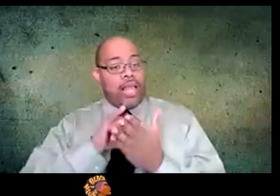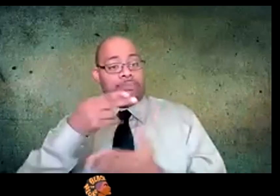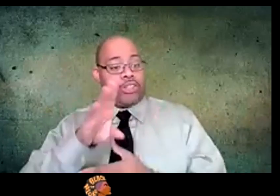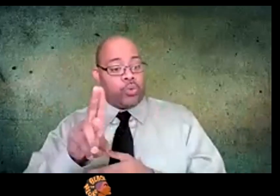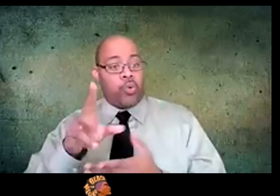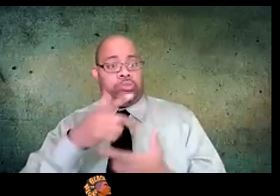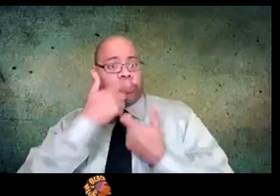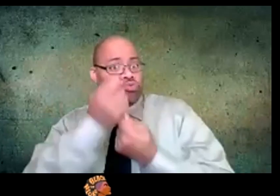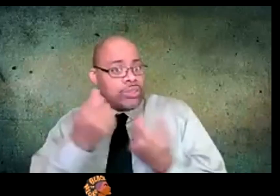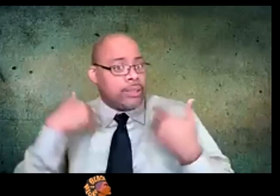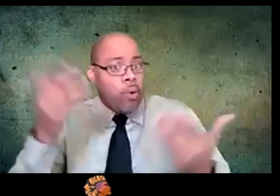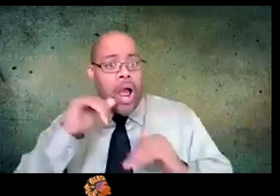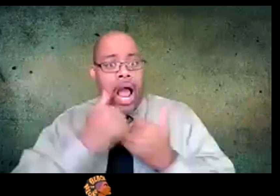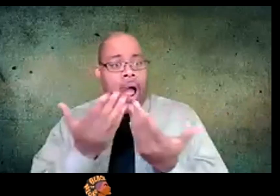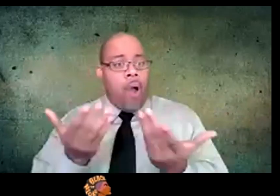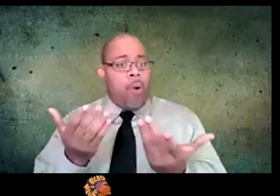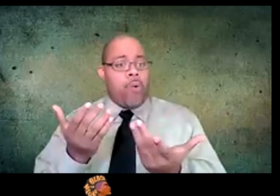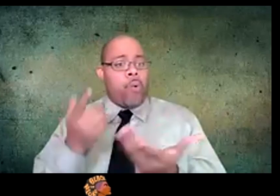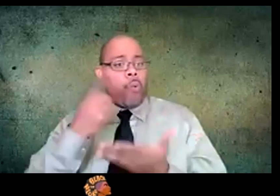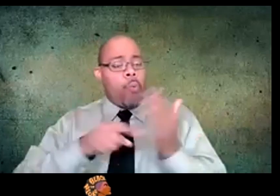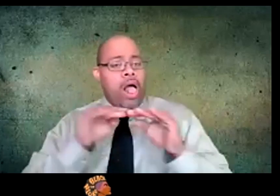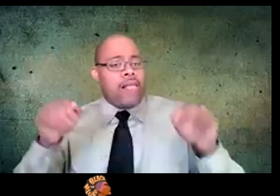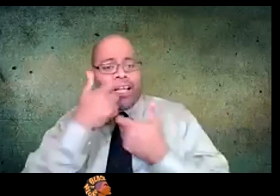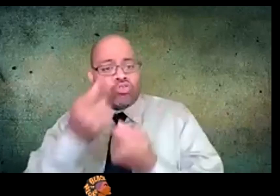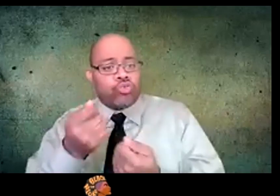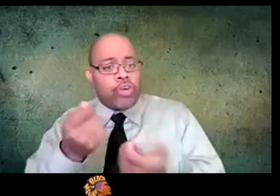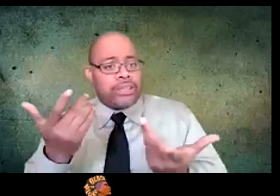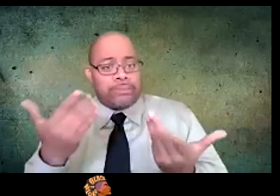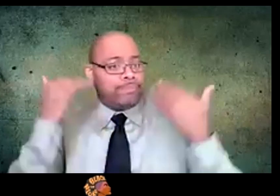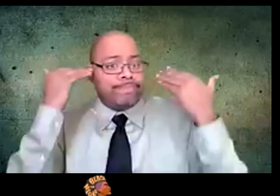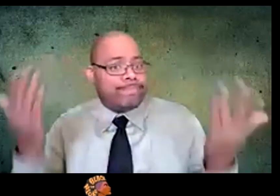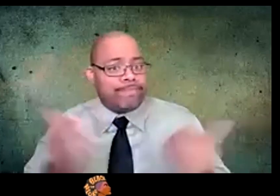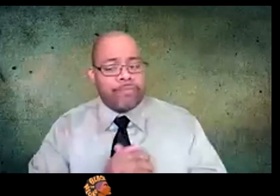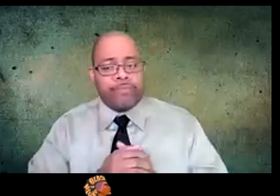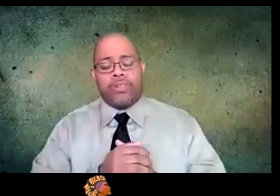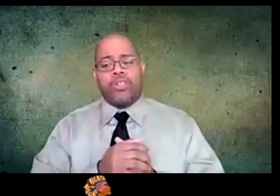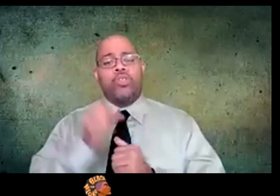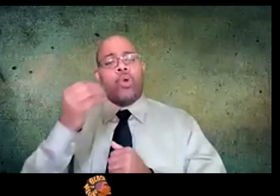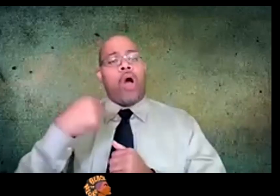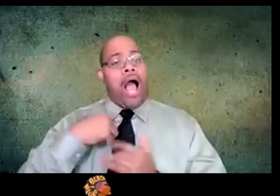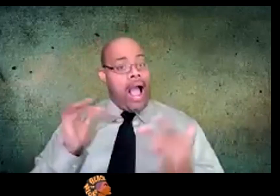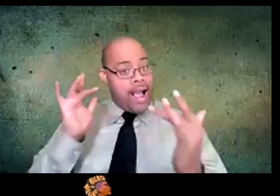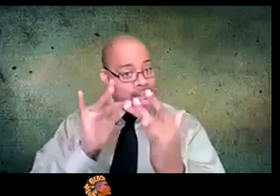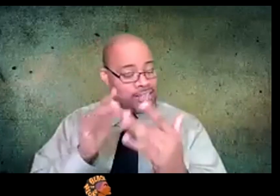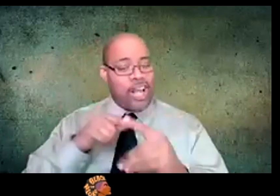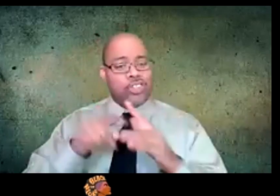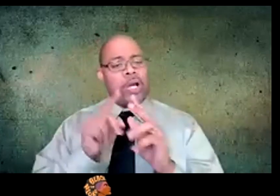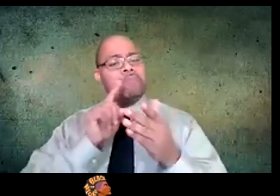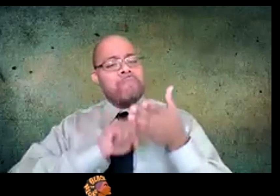be interested or how, what the level of interest would be. So I reached out and I started checking